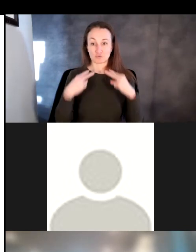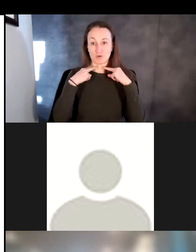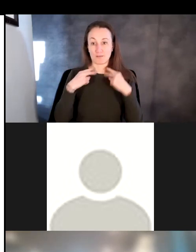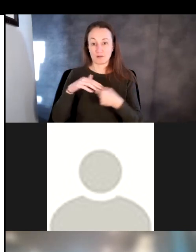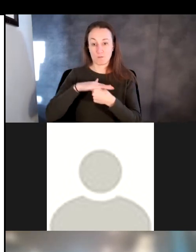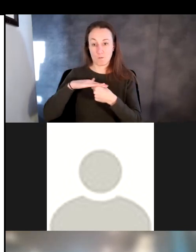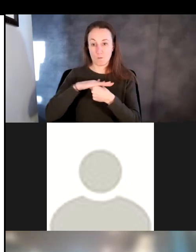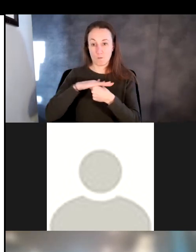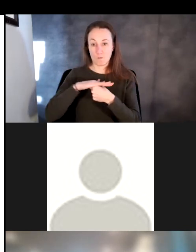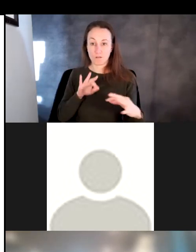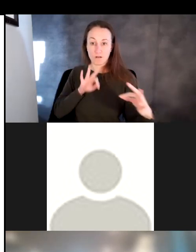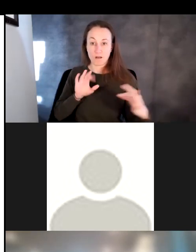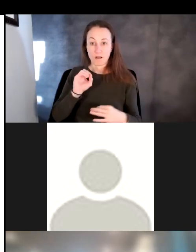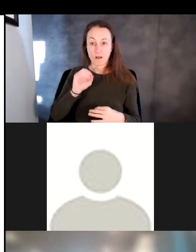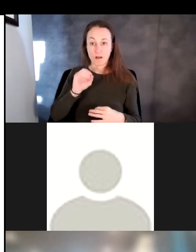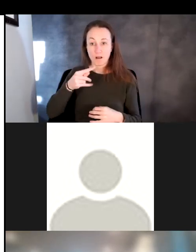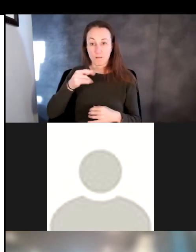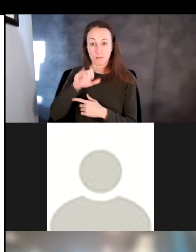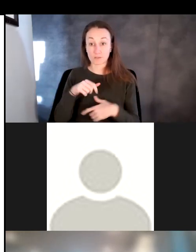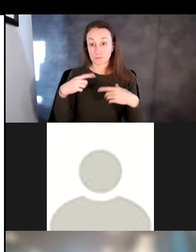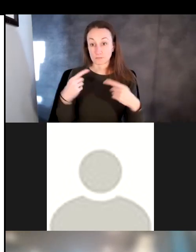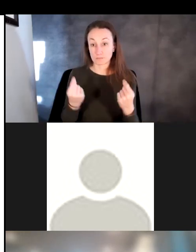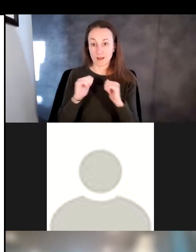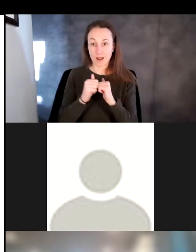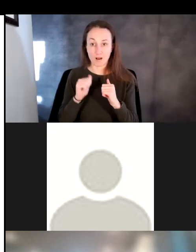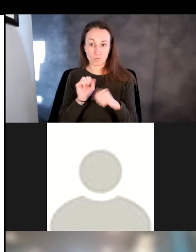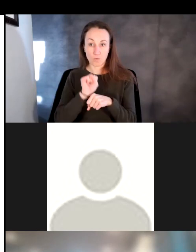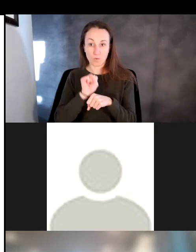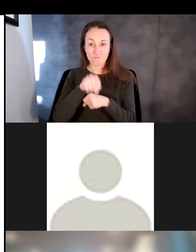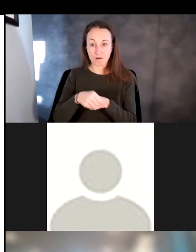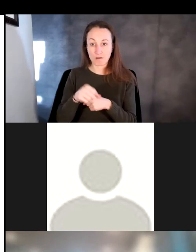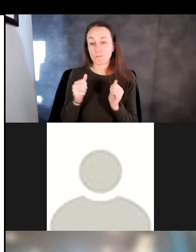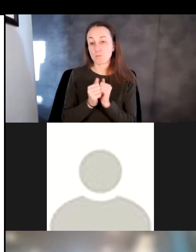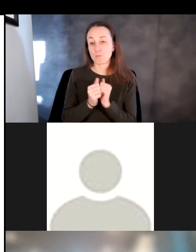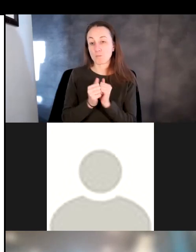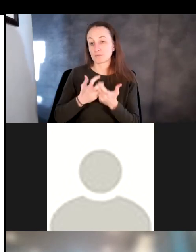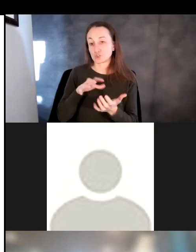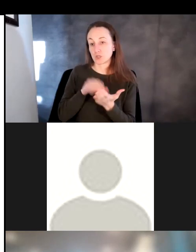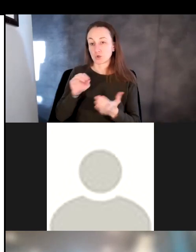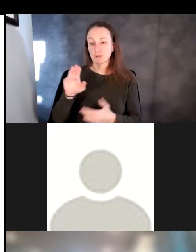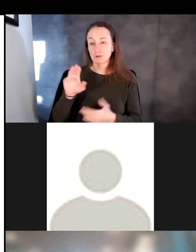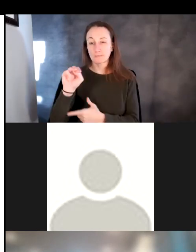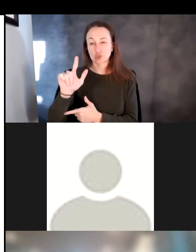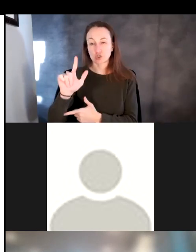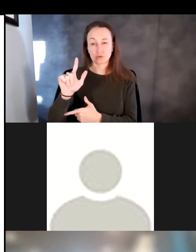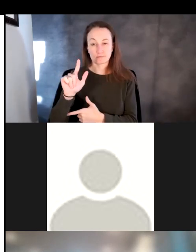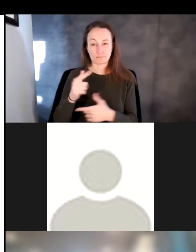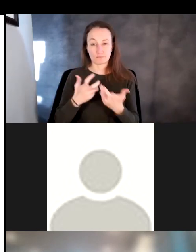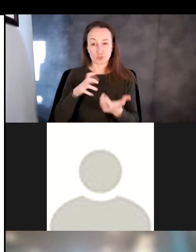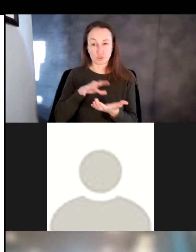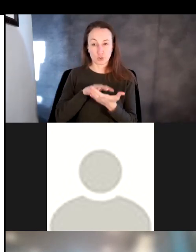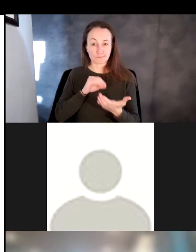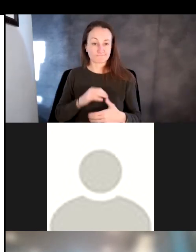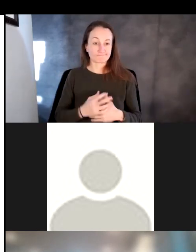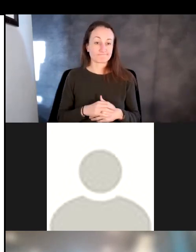disadvantages, machine learning has obviously come on the scene. And machine learning takes a related but different strategy